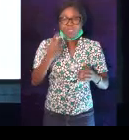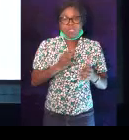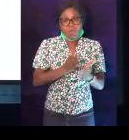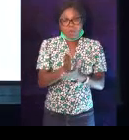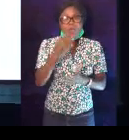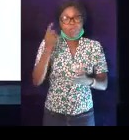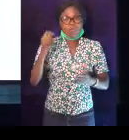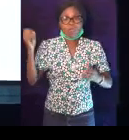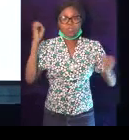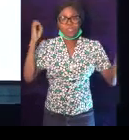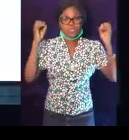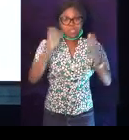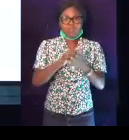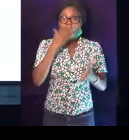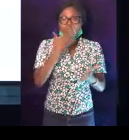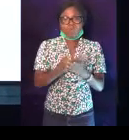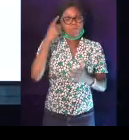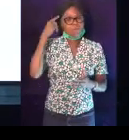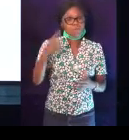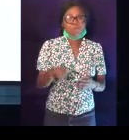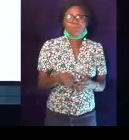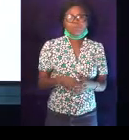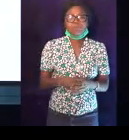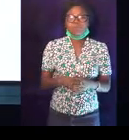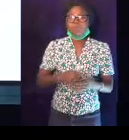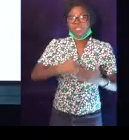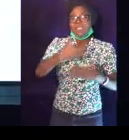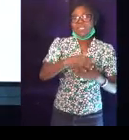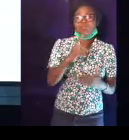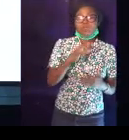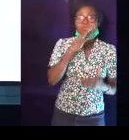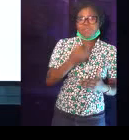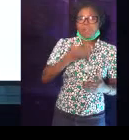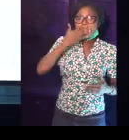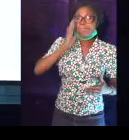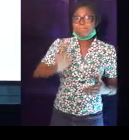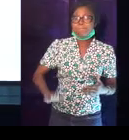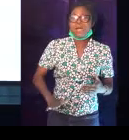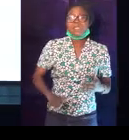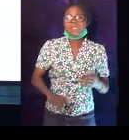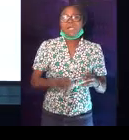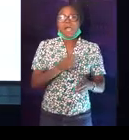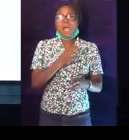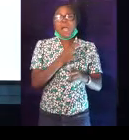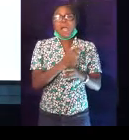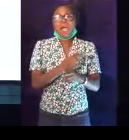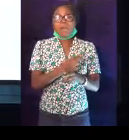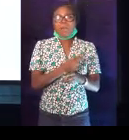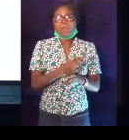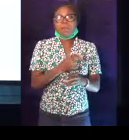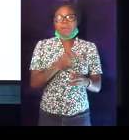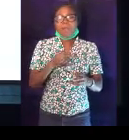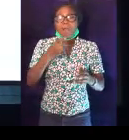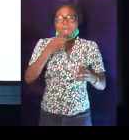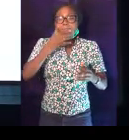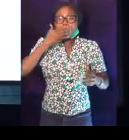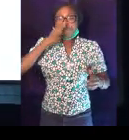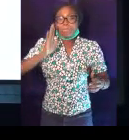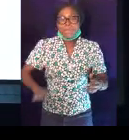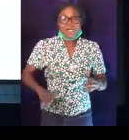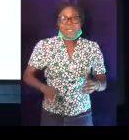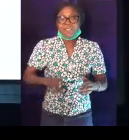good for you. So exercise is another obstacle. Next one is bad habits. What did I